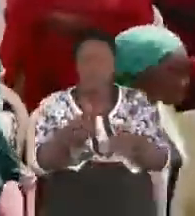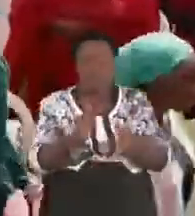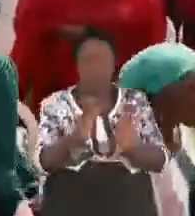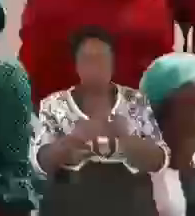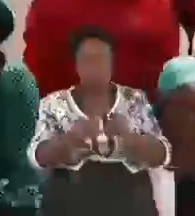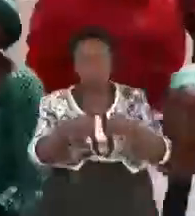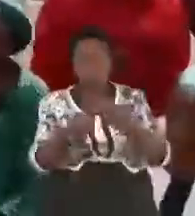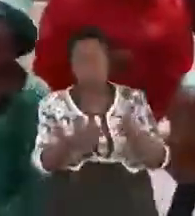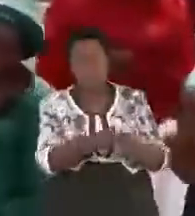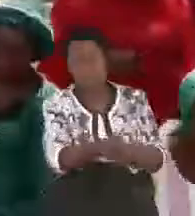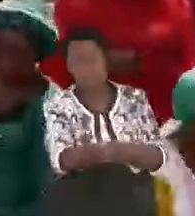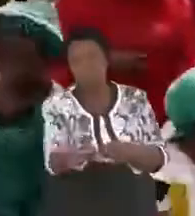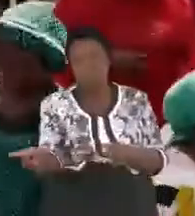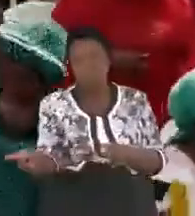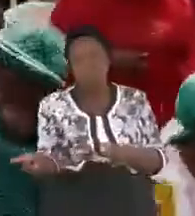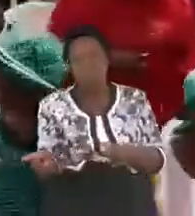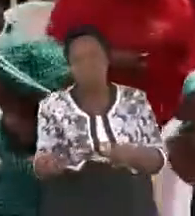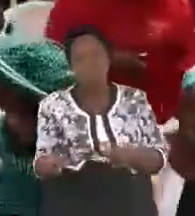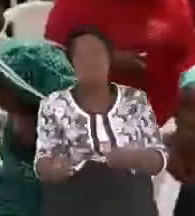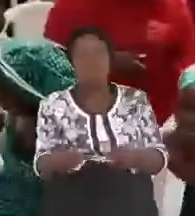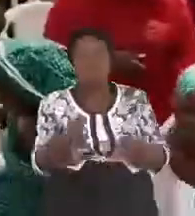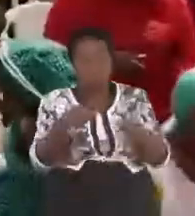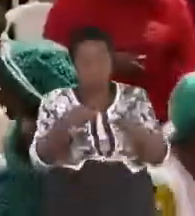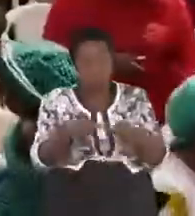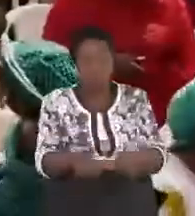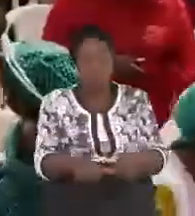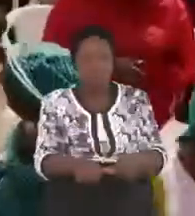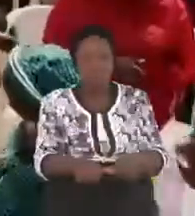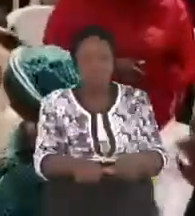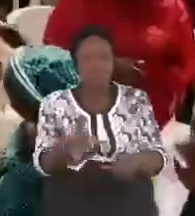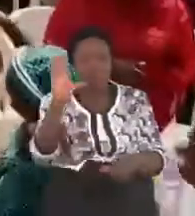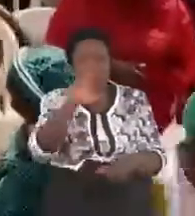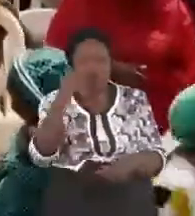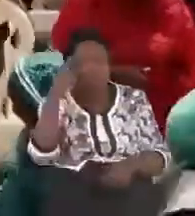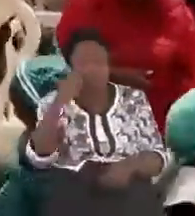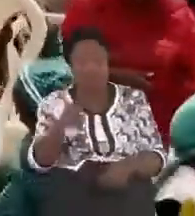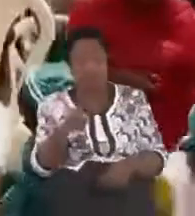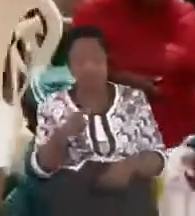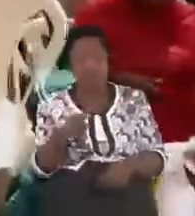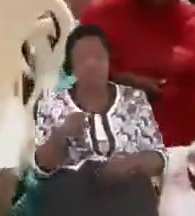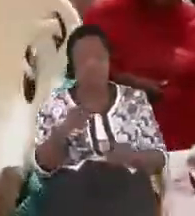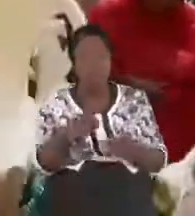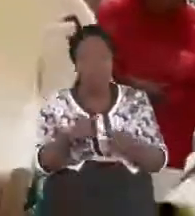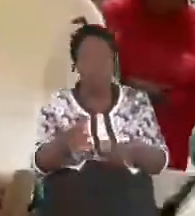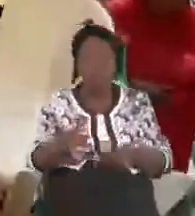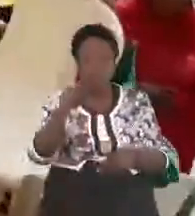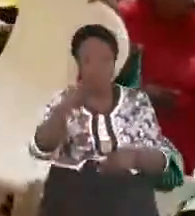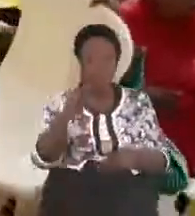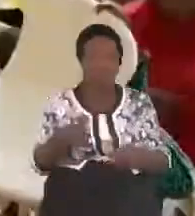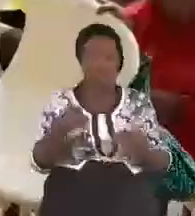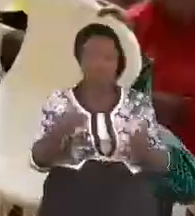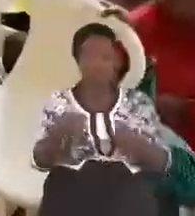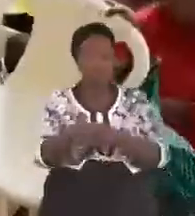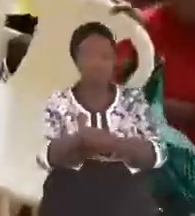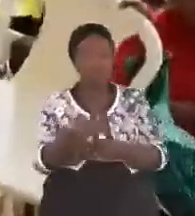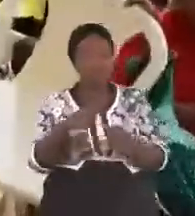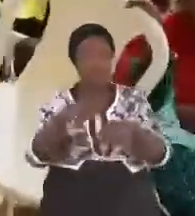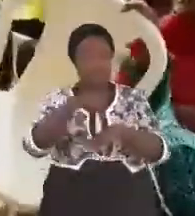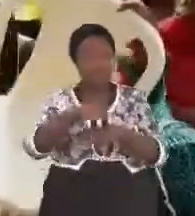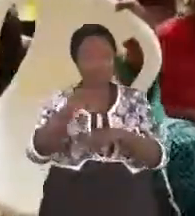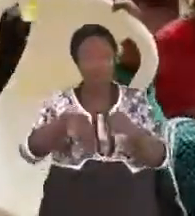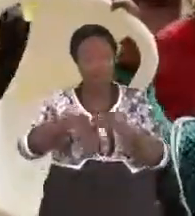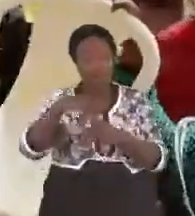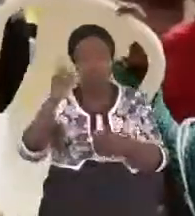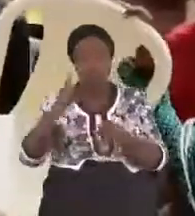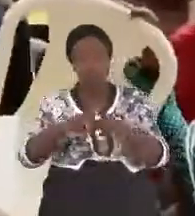Steadfast, seeking for you. And he's found you today. And he's sending you forth to go and